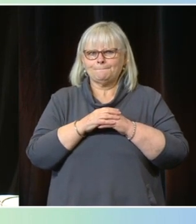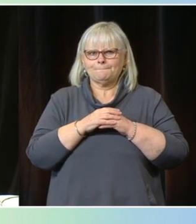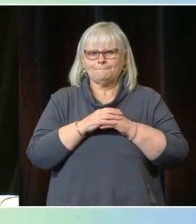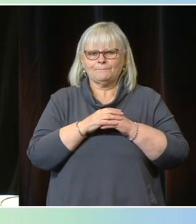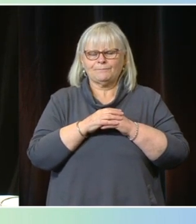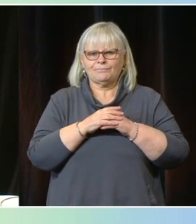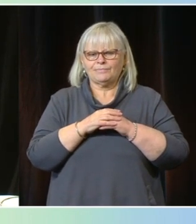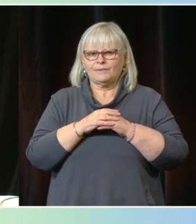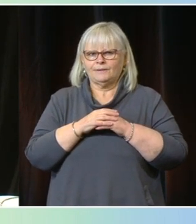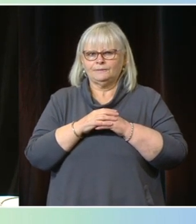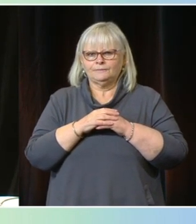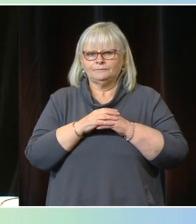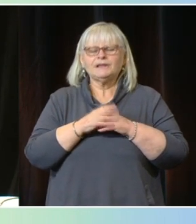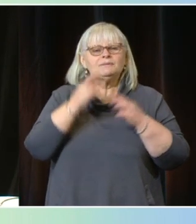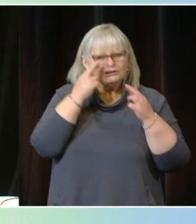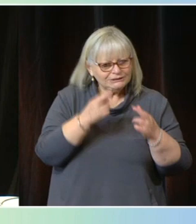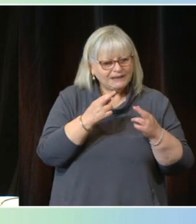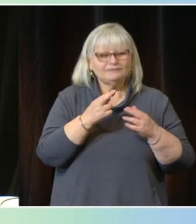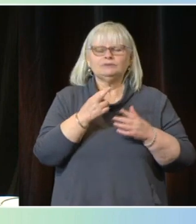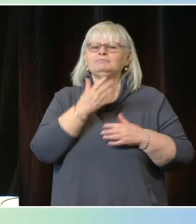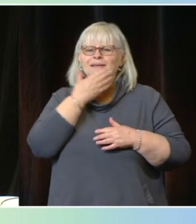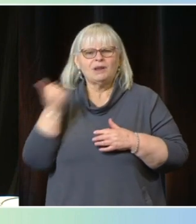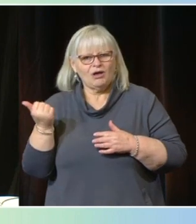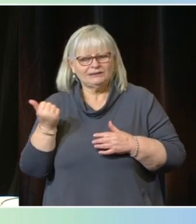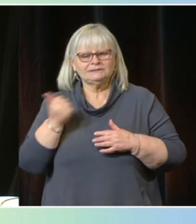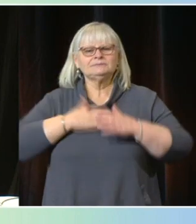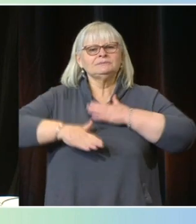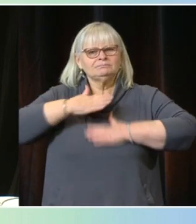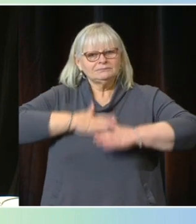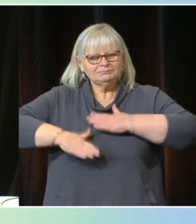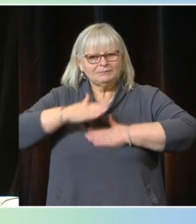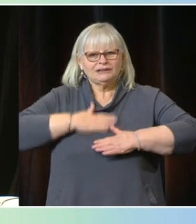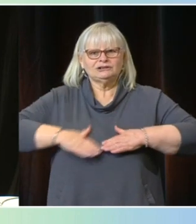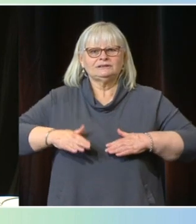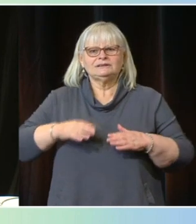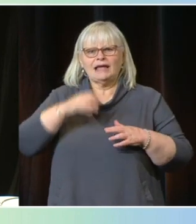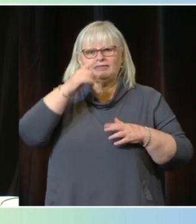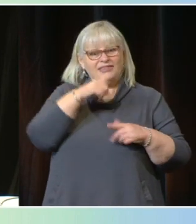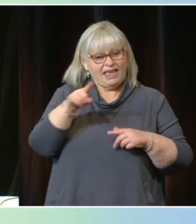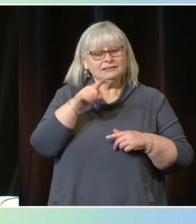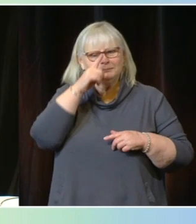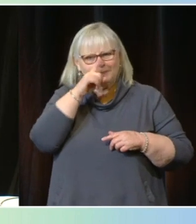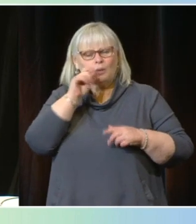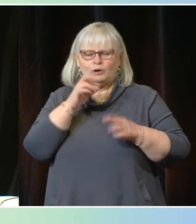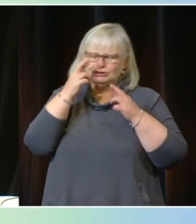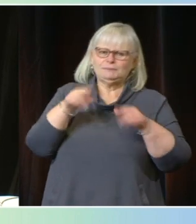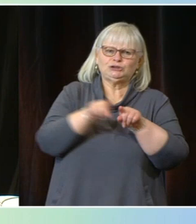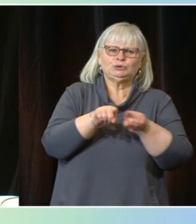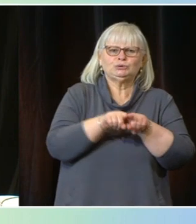give honor be respectful be polite be patient and people will respect you